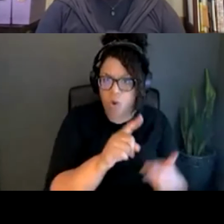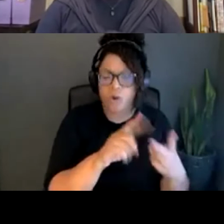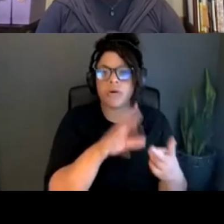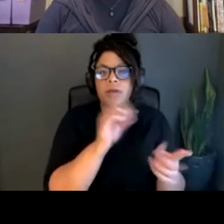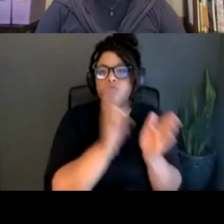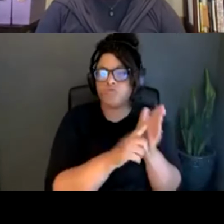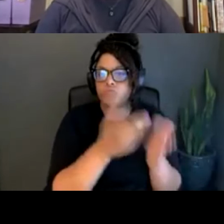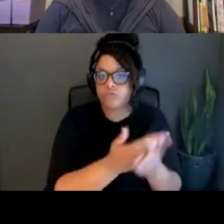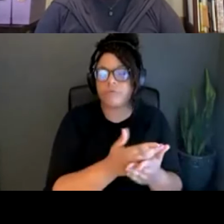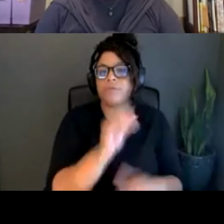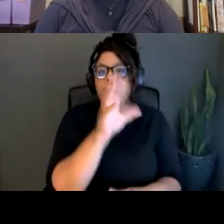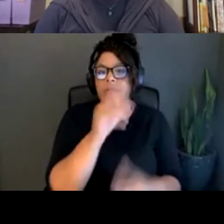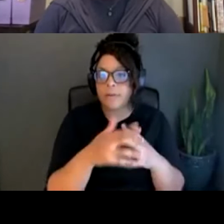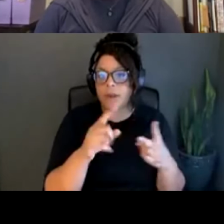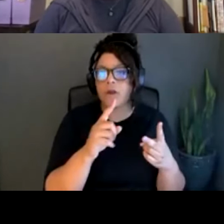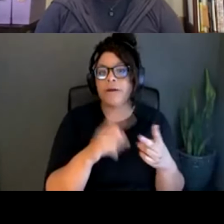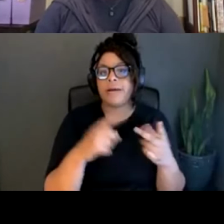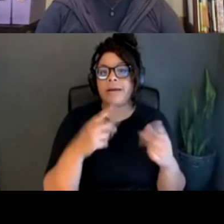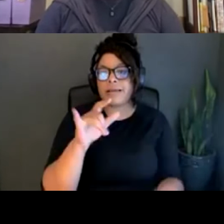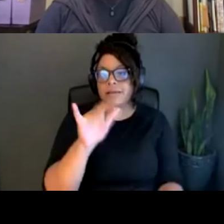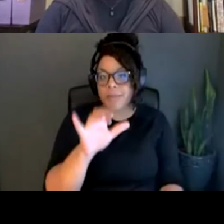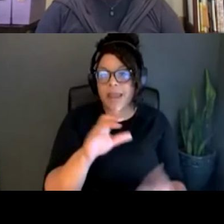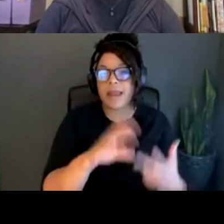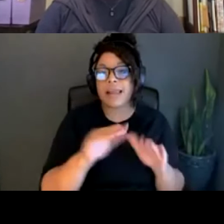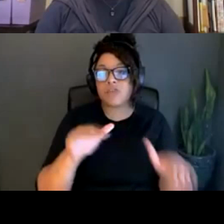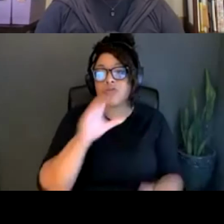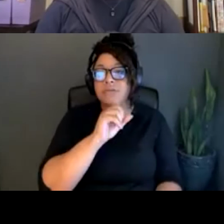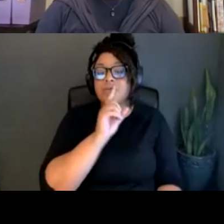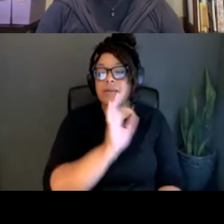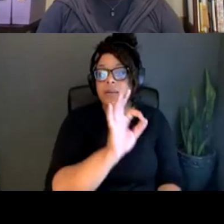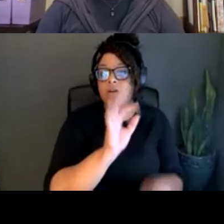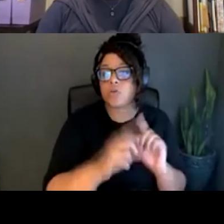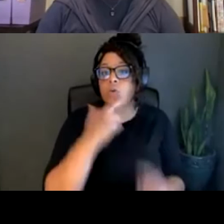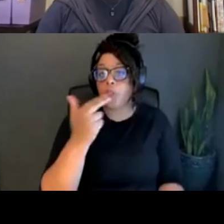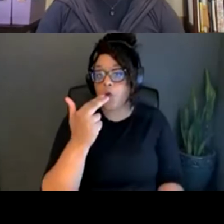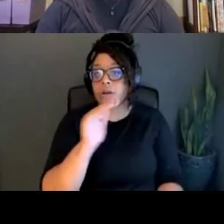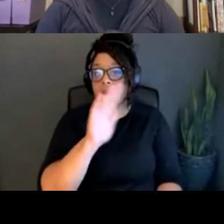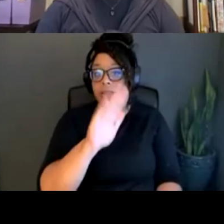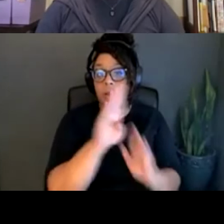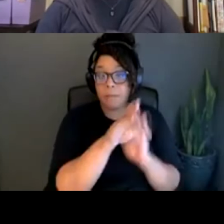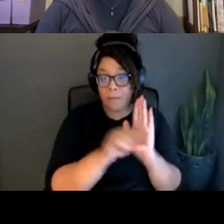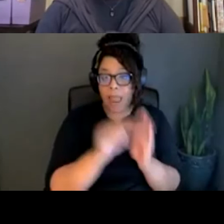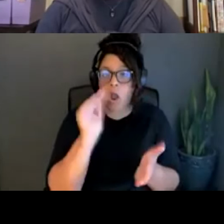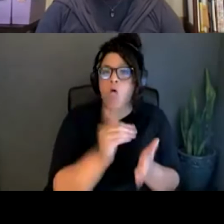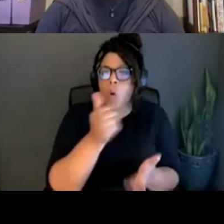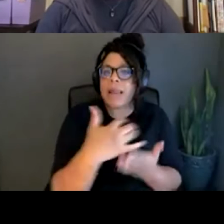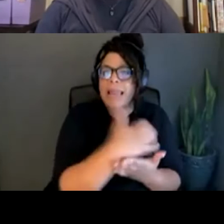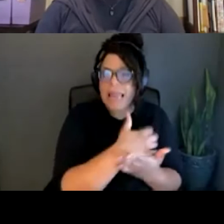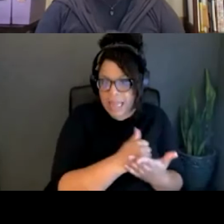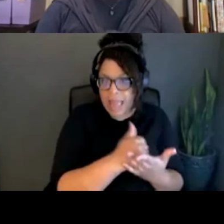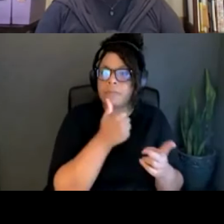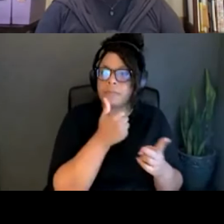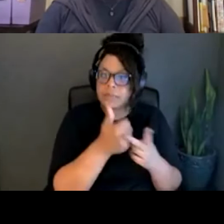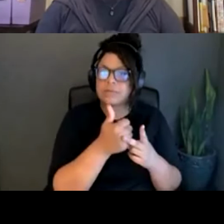Hispanic, and children ages 9 to 13 from lower income backgrounds and those living in poverty